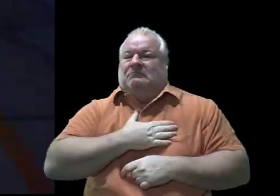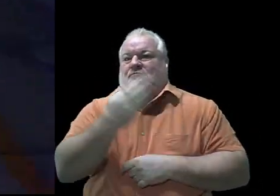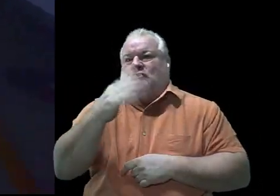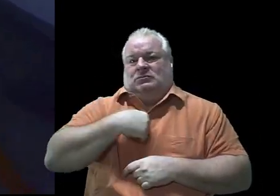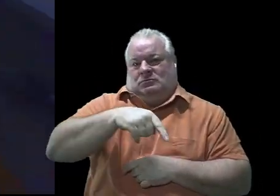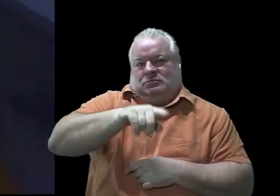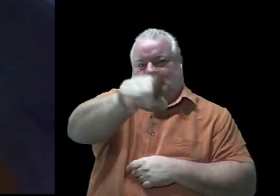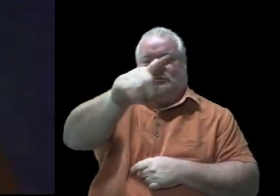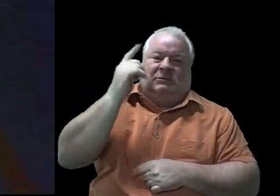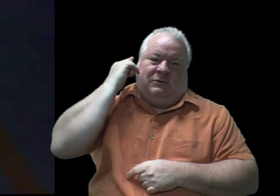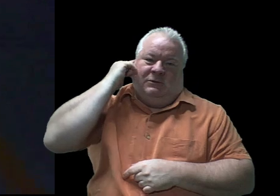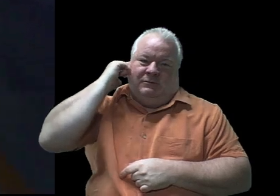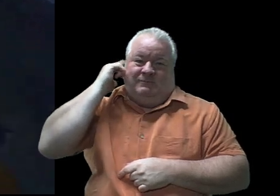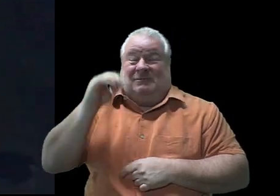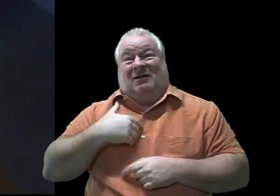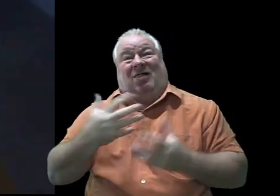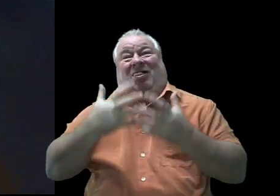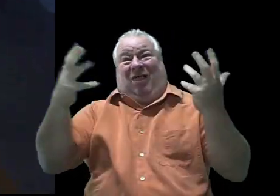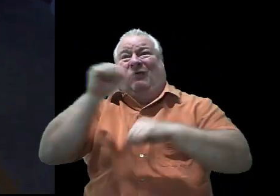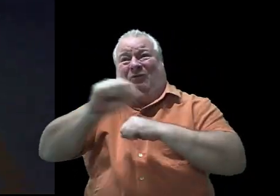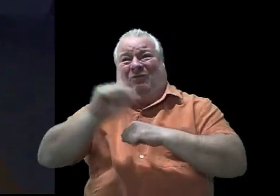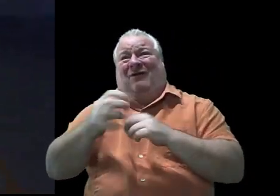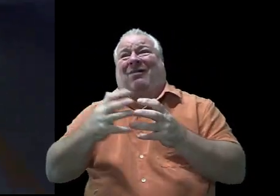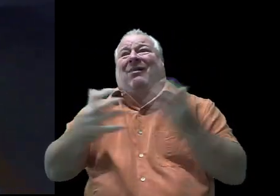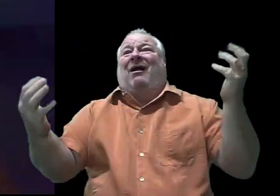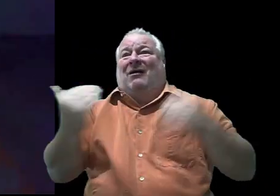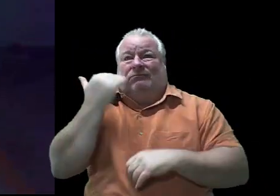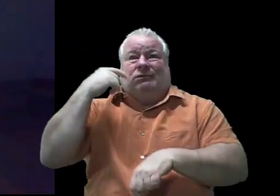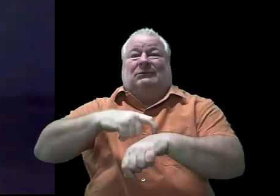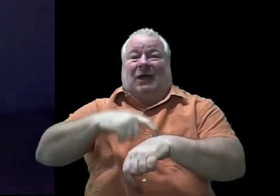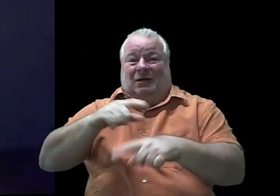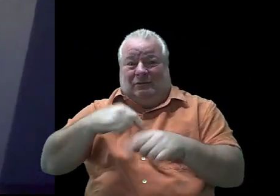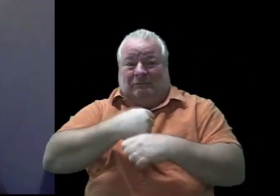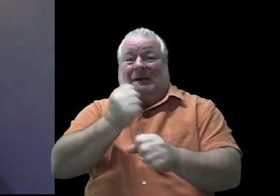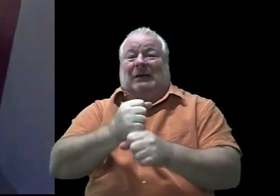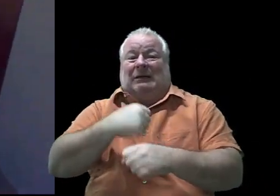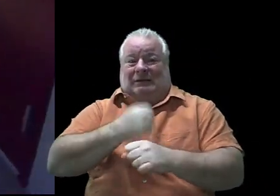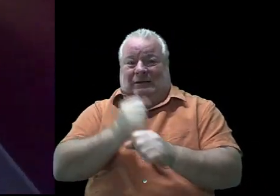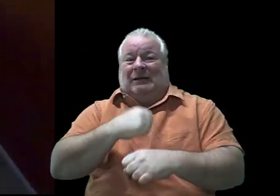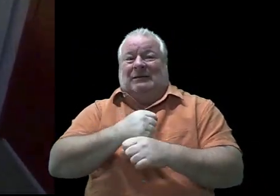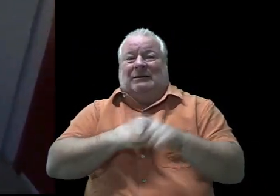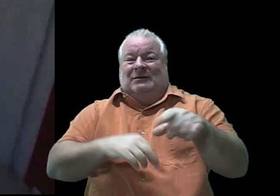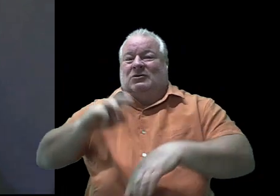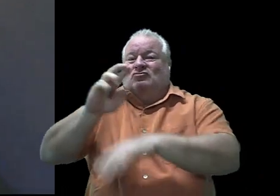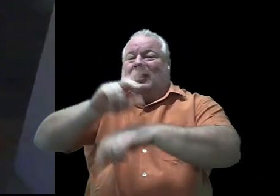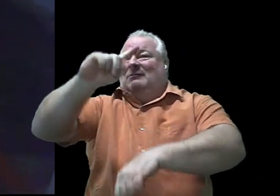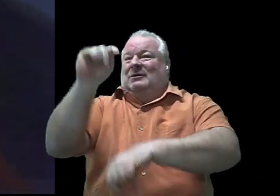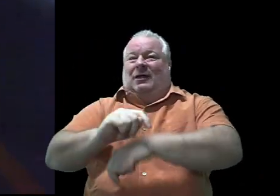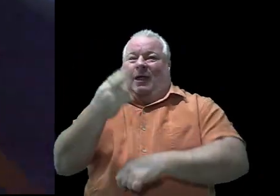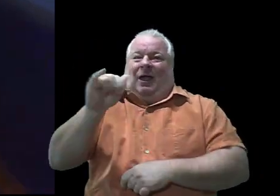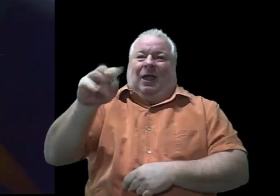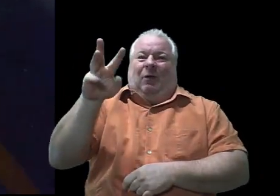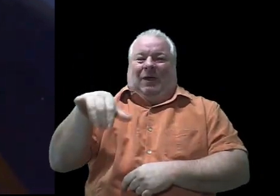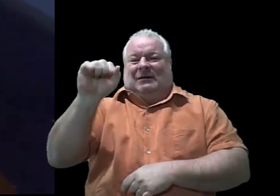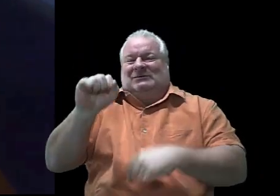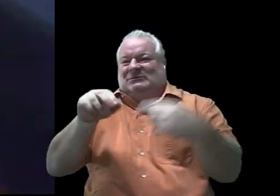see, we have taken so much time to create the Raymond